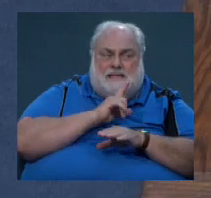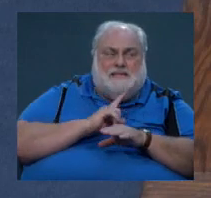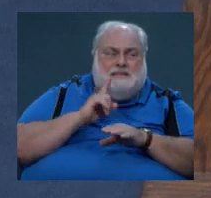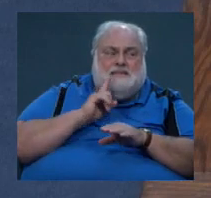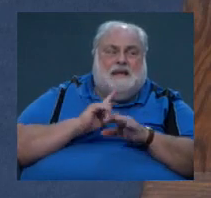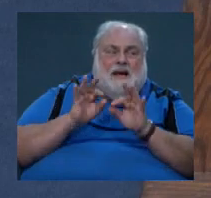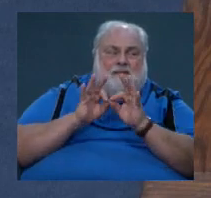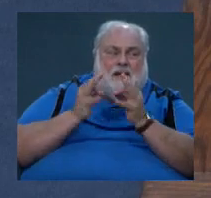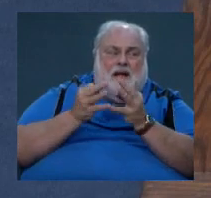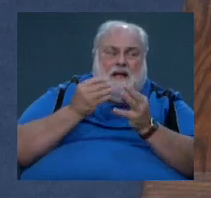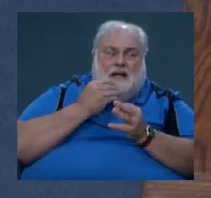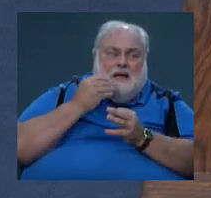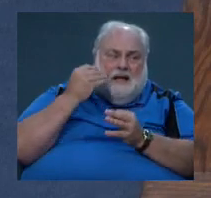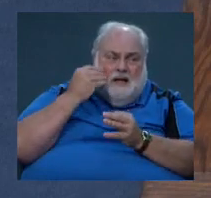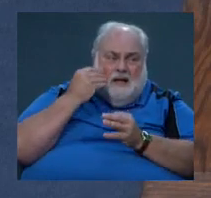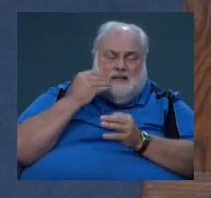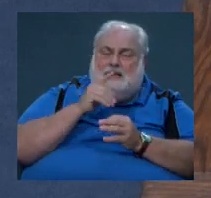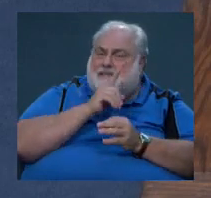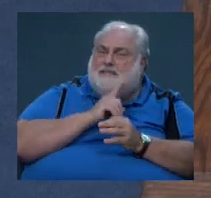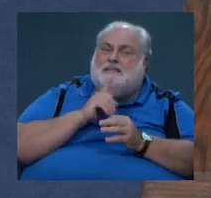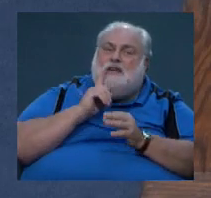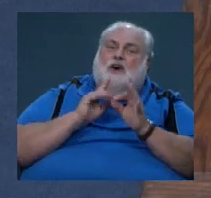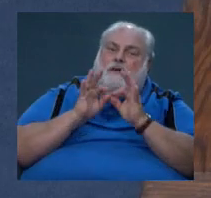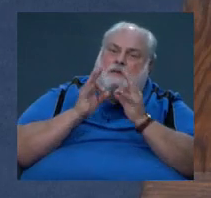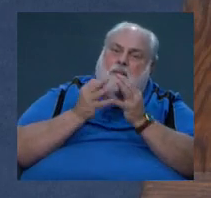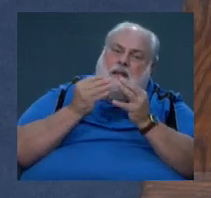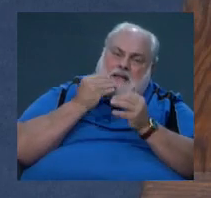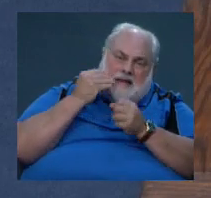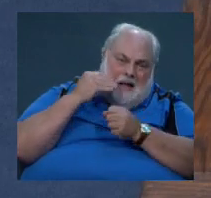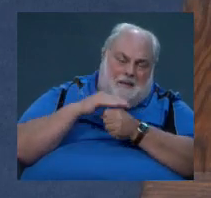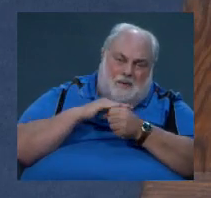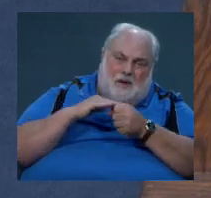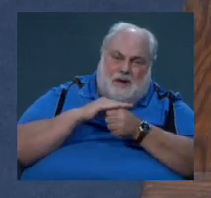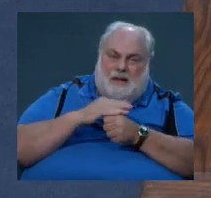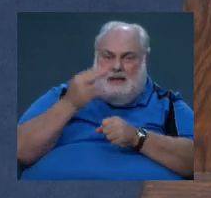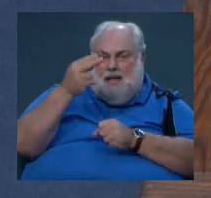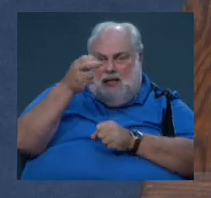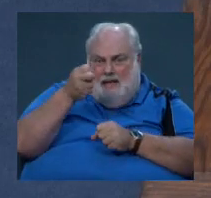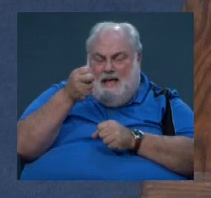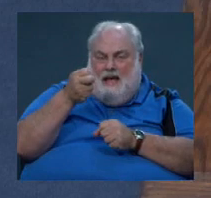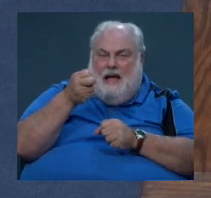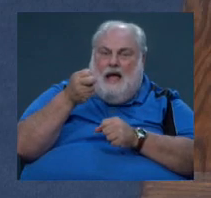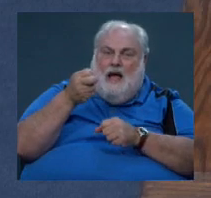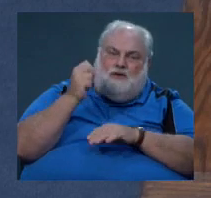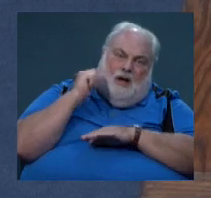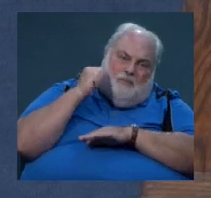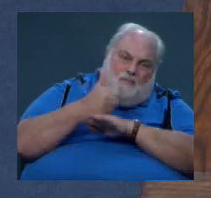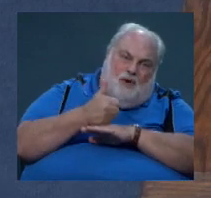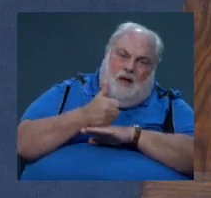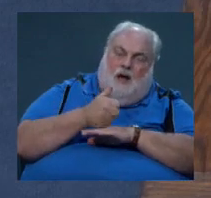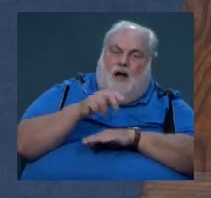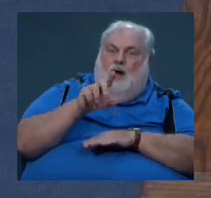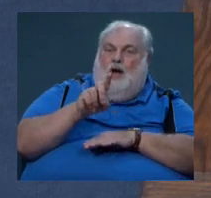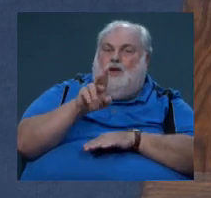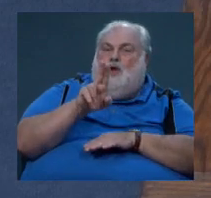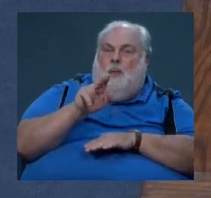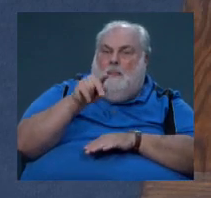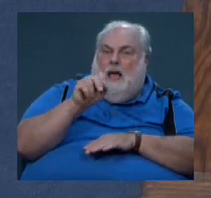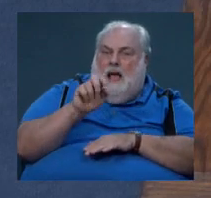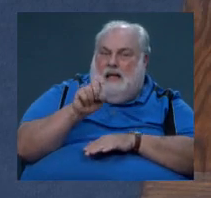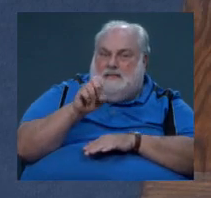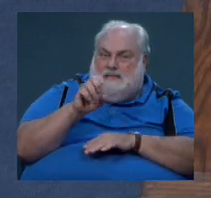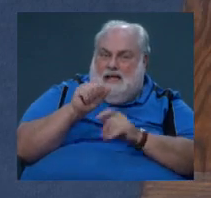single-family homes. It's a single-family neighborhood. Yeah. He's the one that's brought duplexes into the neighborhood, and it's changed